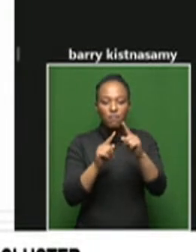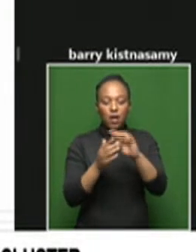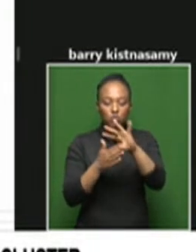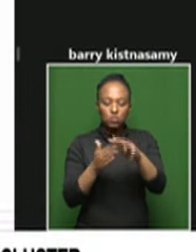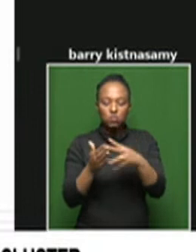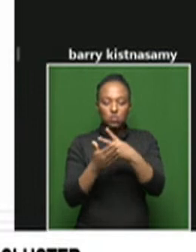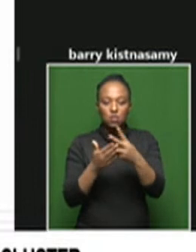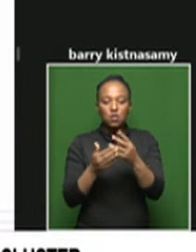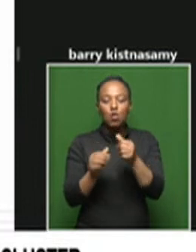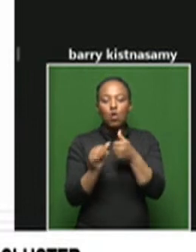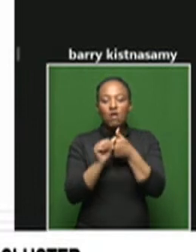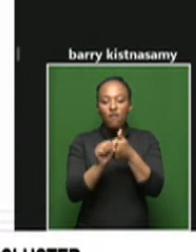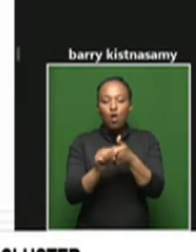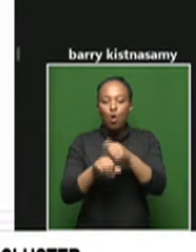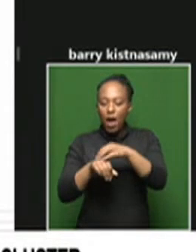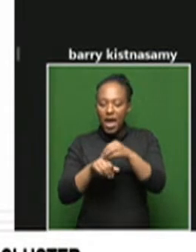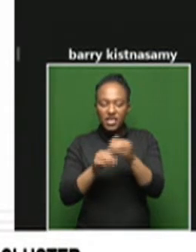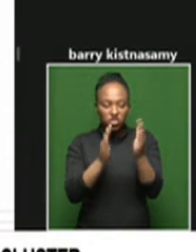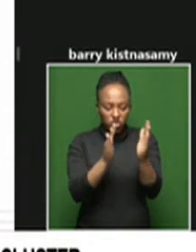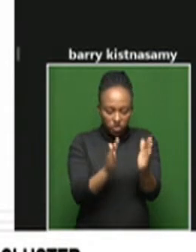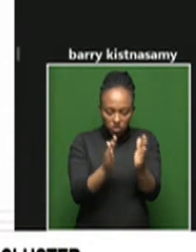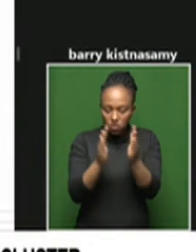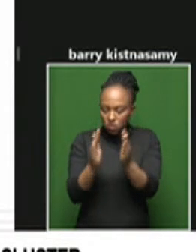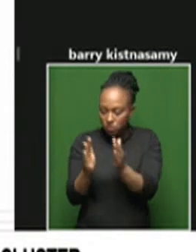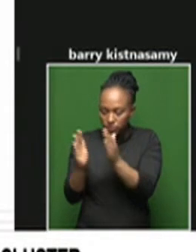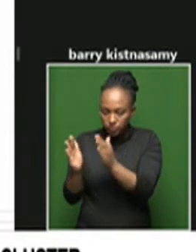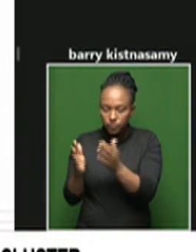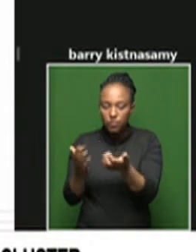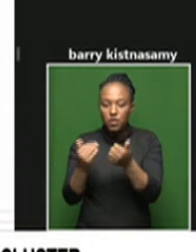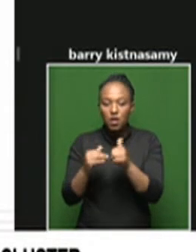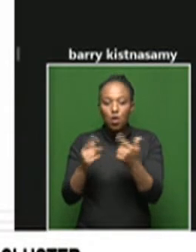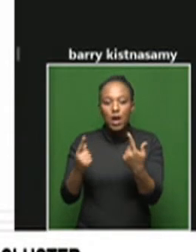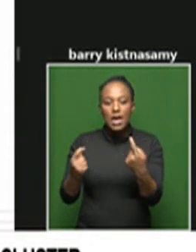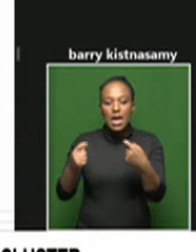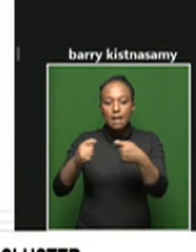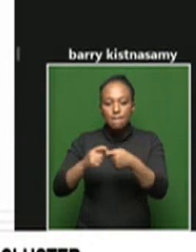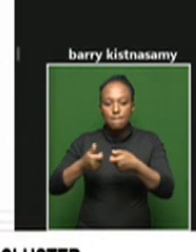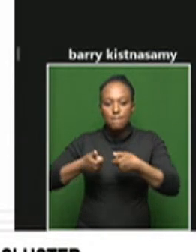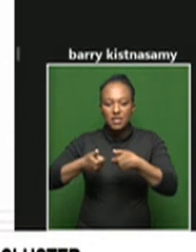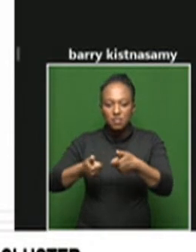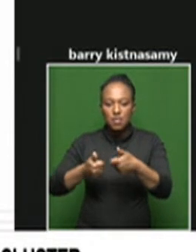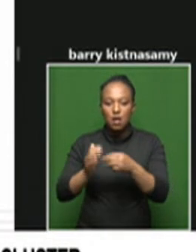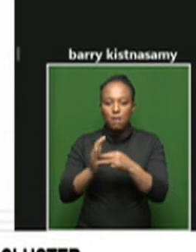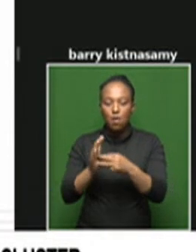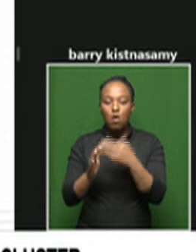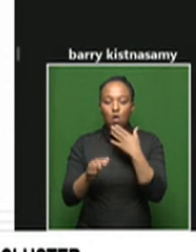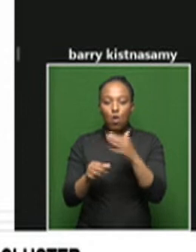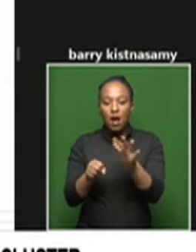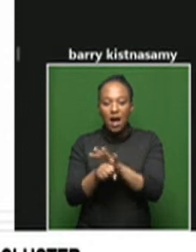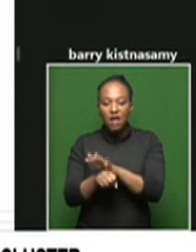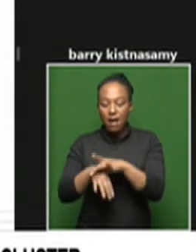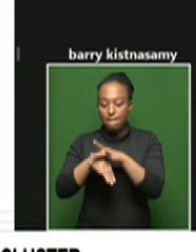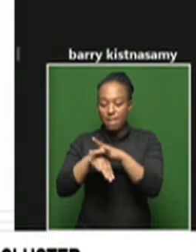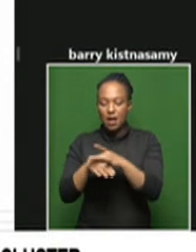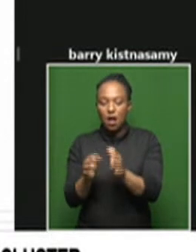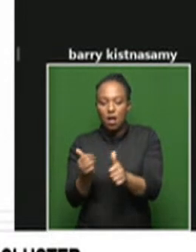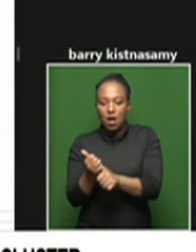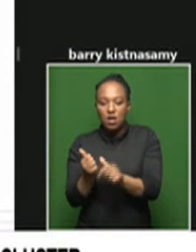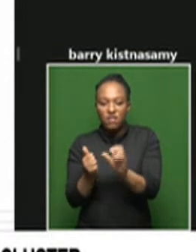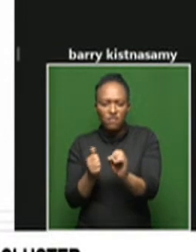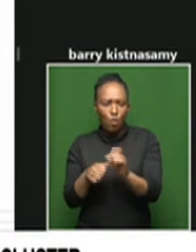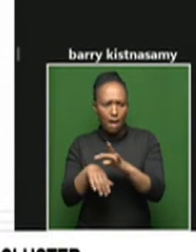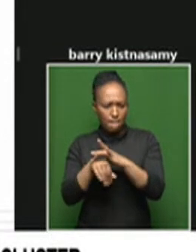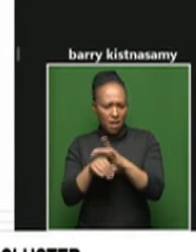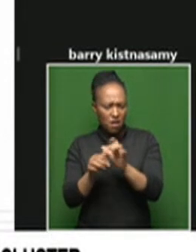vaccinations will follow the age bands. We also have a reimbursement model covering workers on medical aid. There's been a lot of queries about the medical